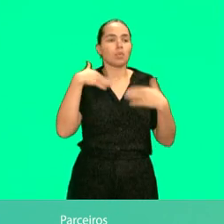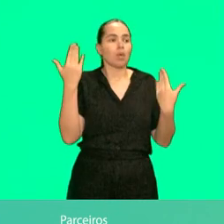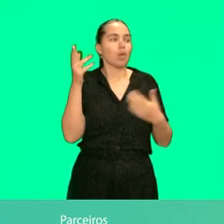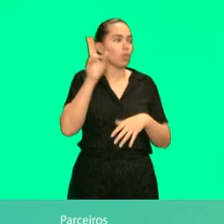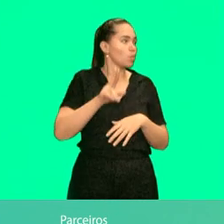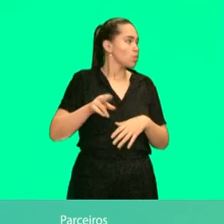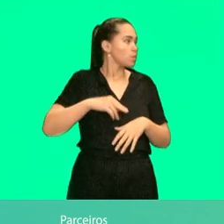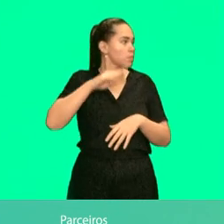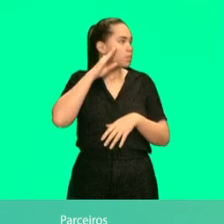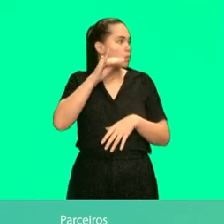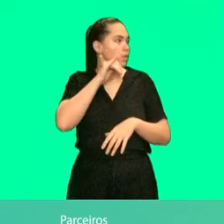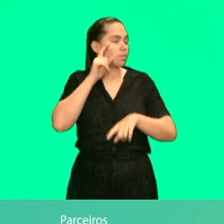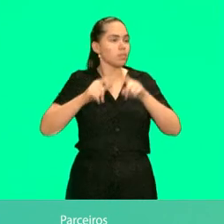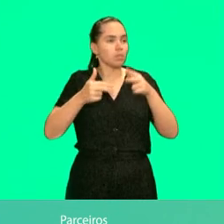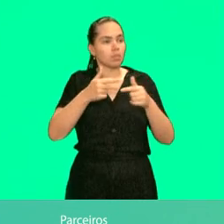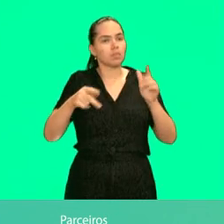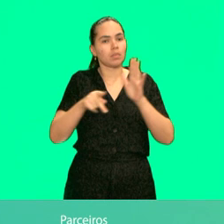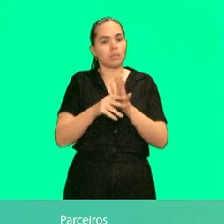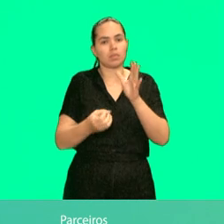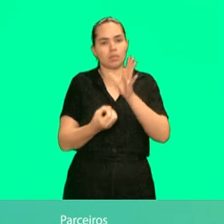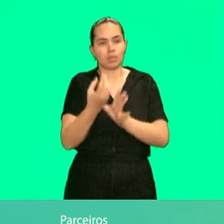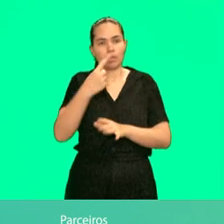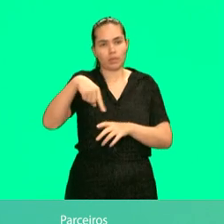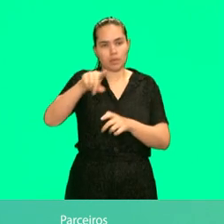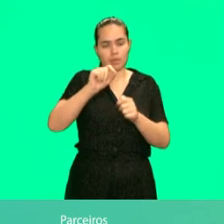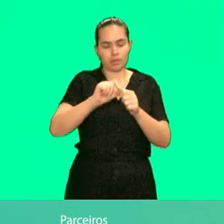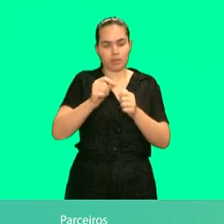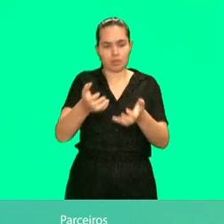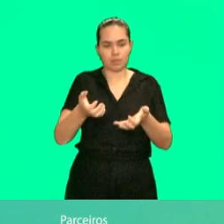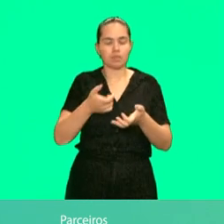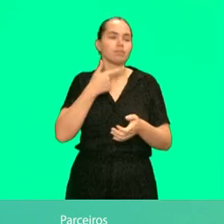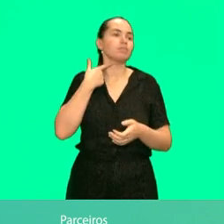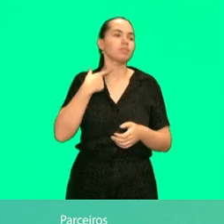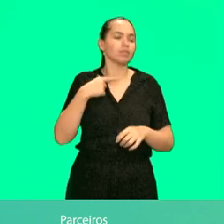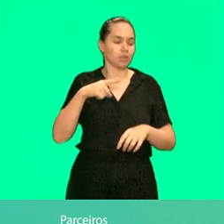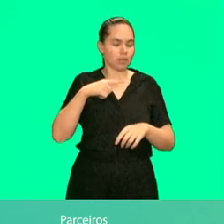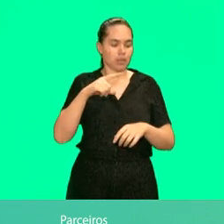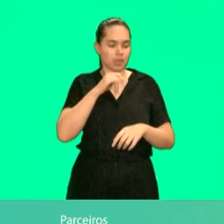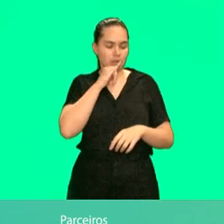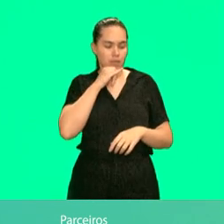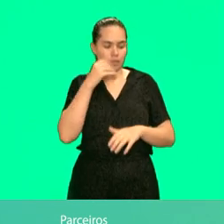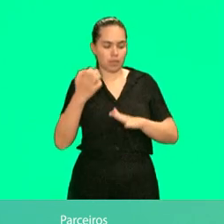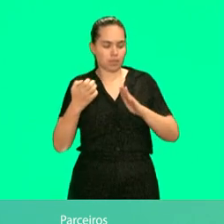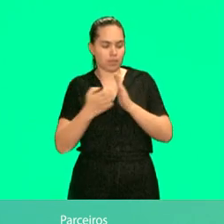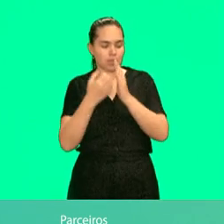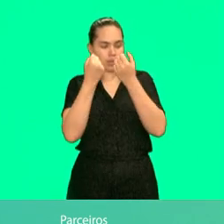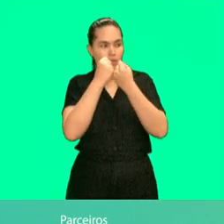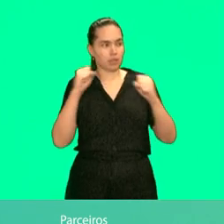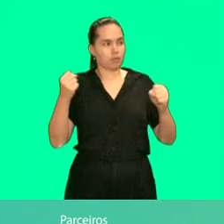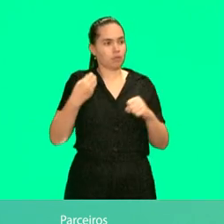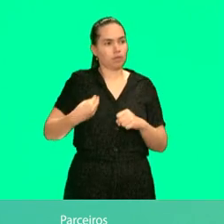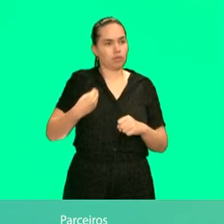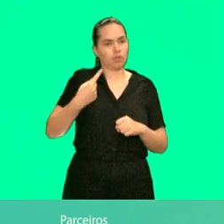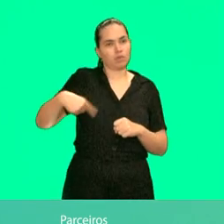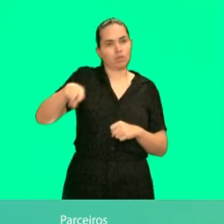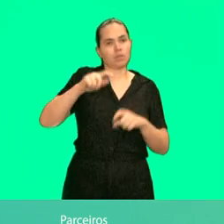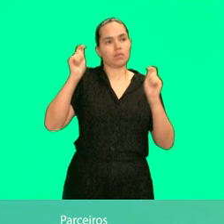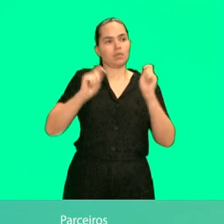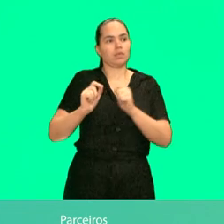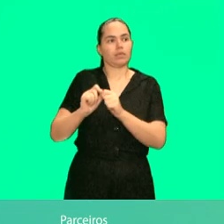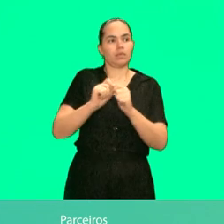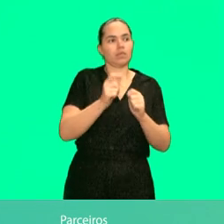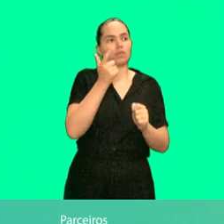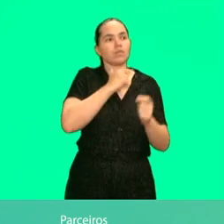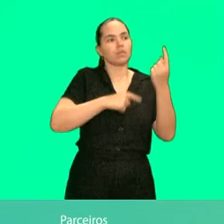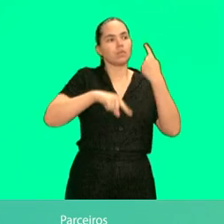work with already developed components. And we have here good